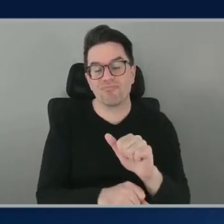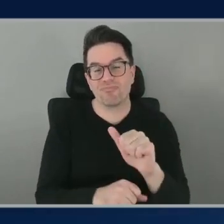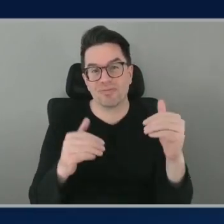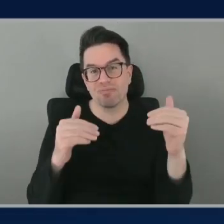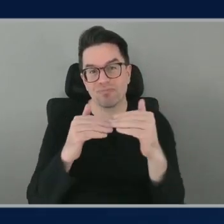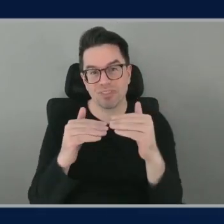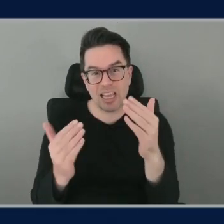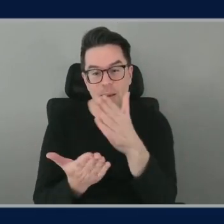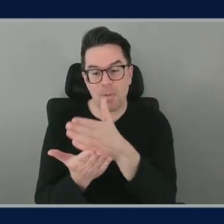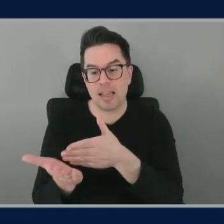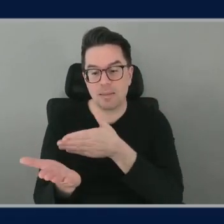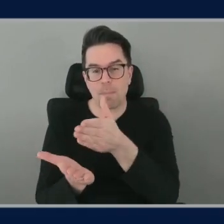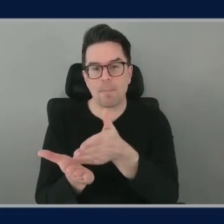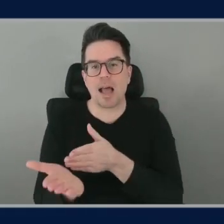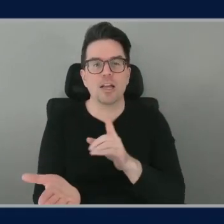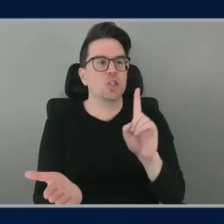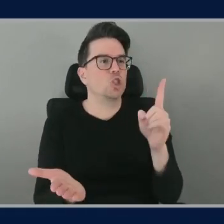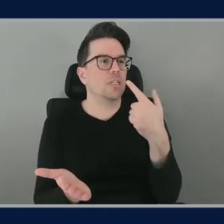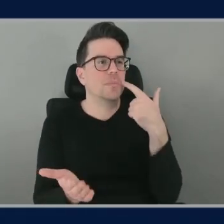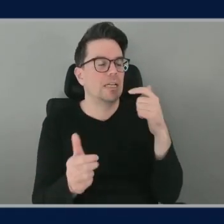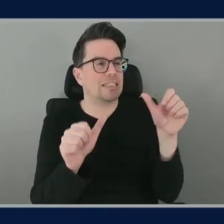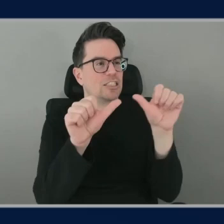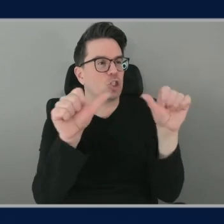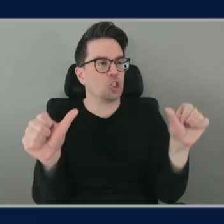Just because it's shaped like a pie doesn't make it a pie.